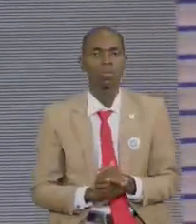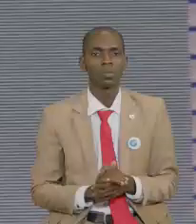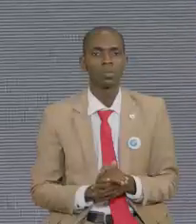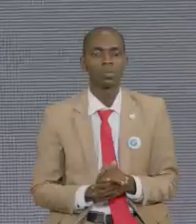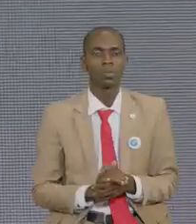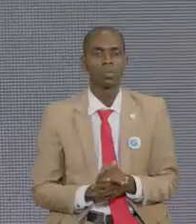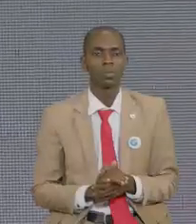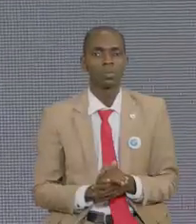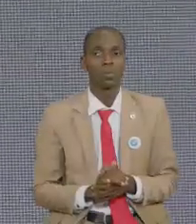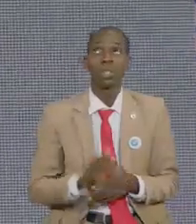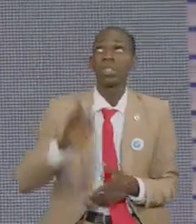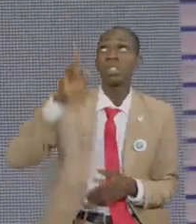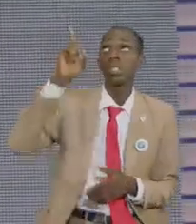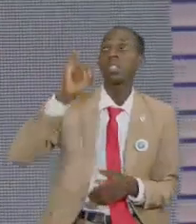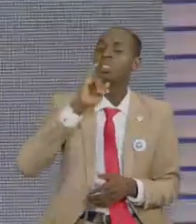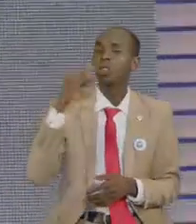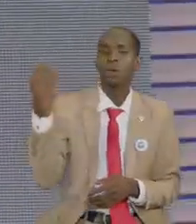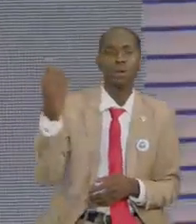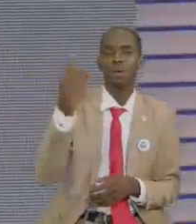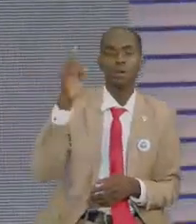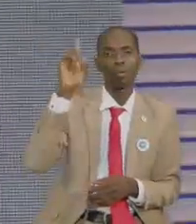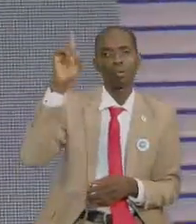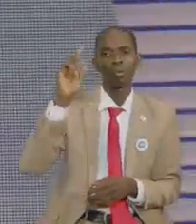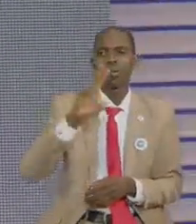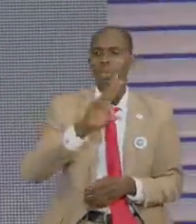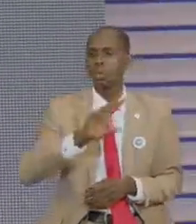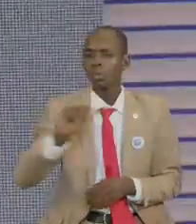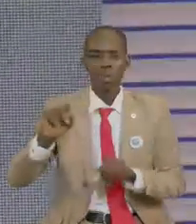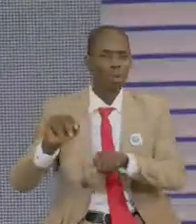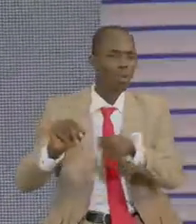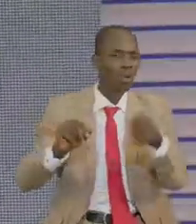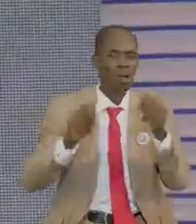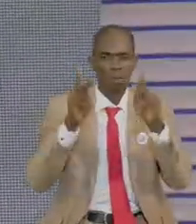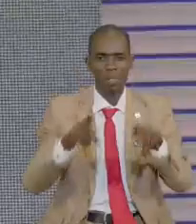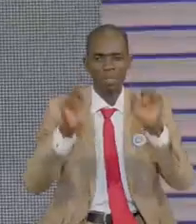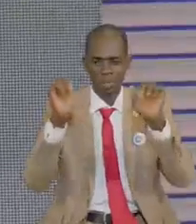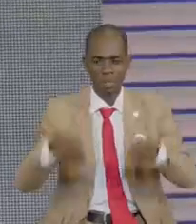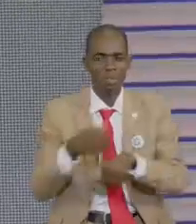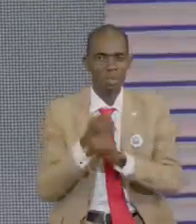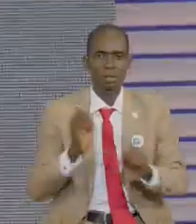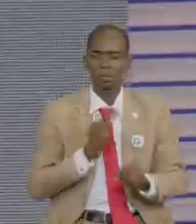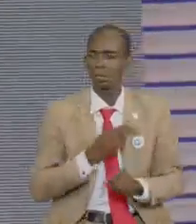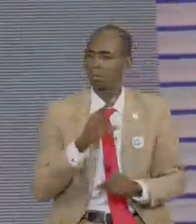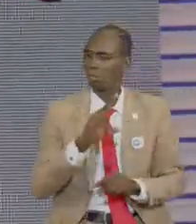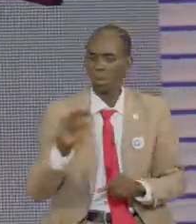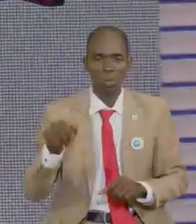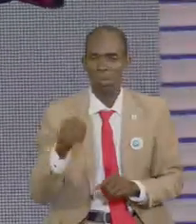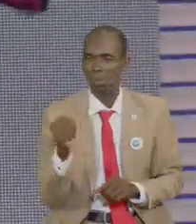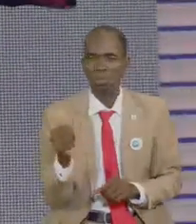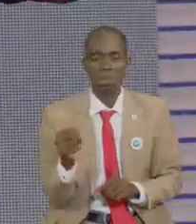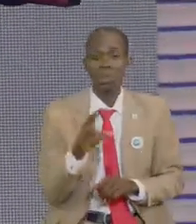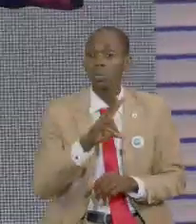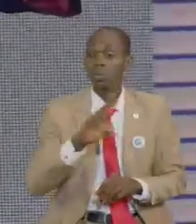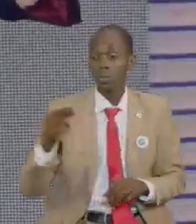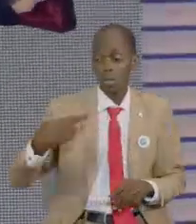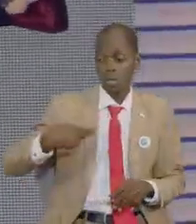He is the only one. No other man can save us. No religious